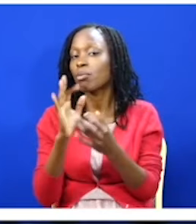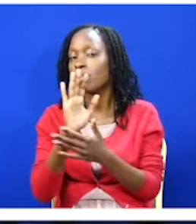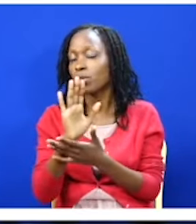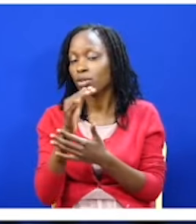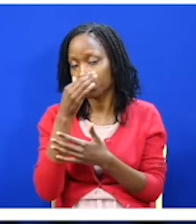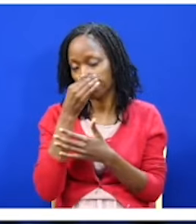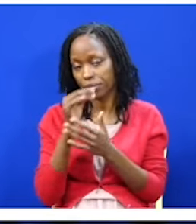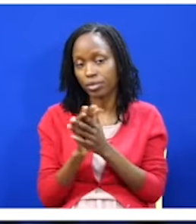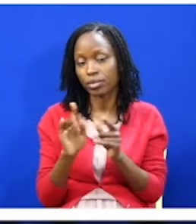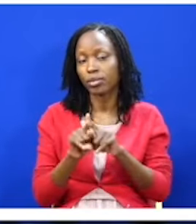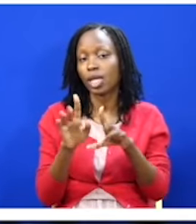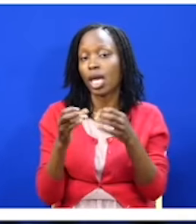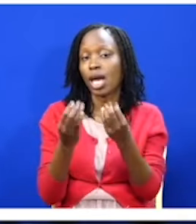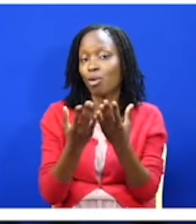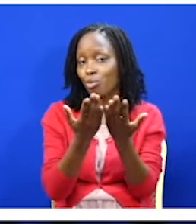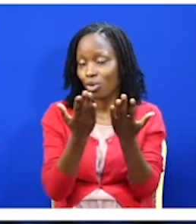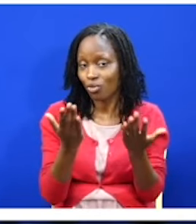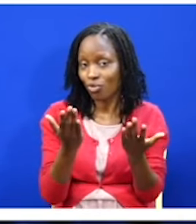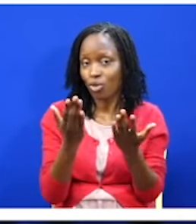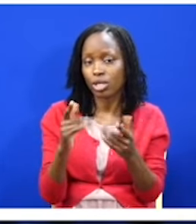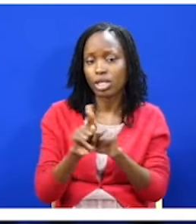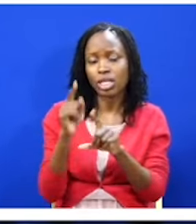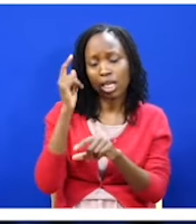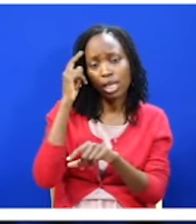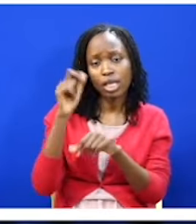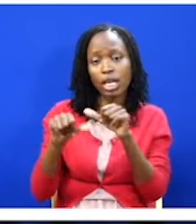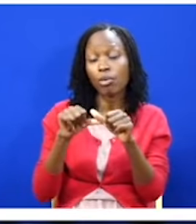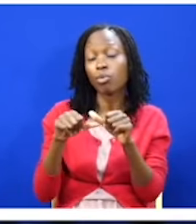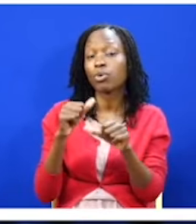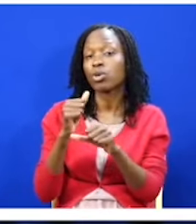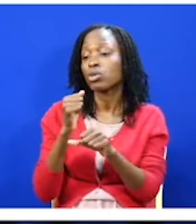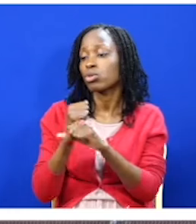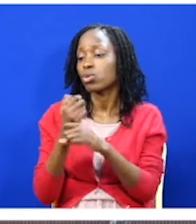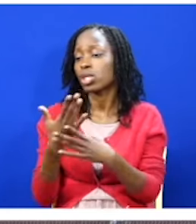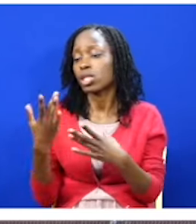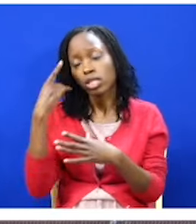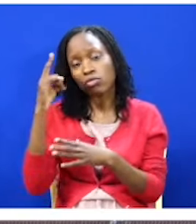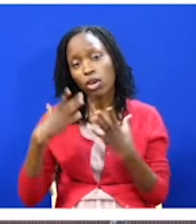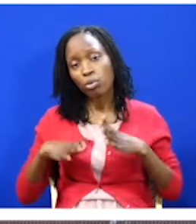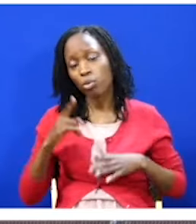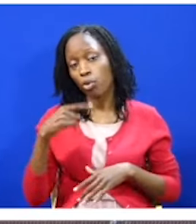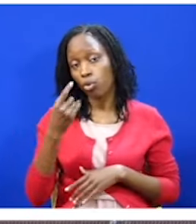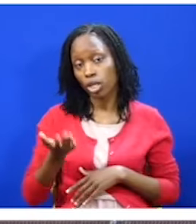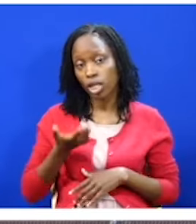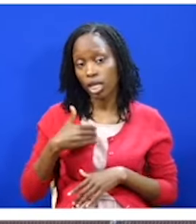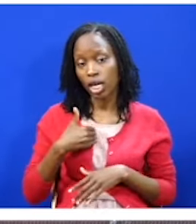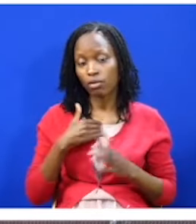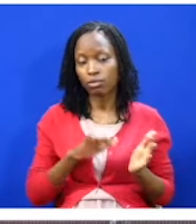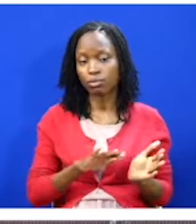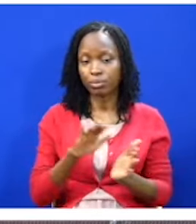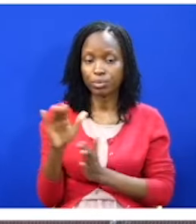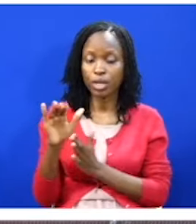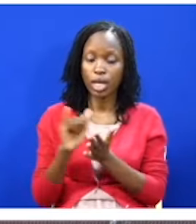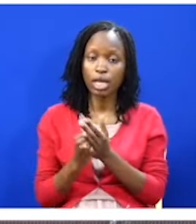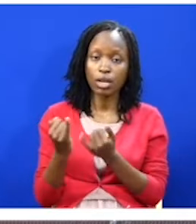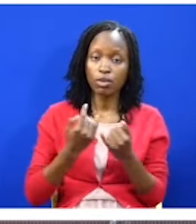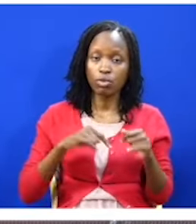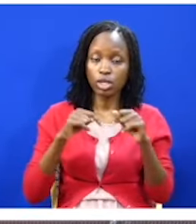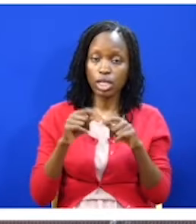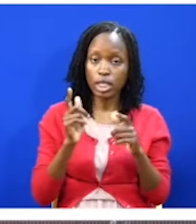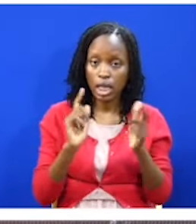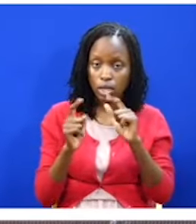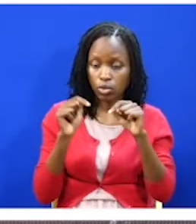than that, how many of you would think of doing things for people in need? So that brings us to today's lesson and the giant